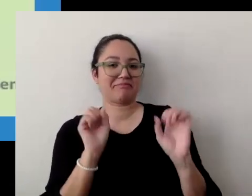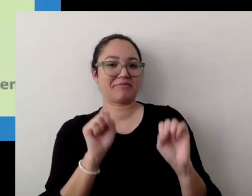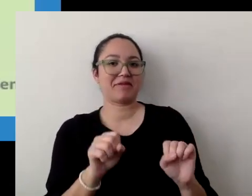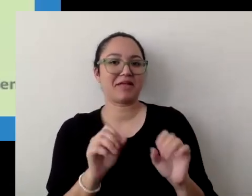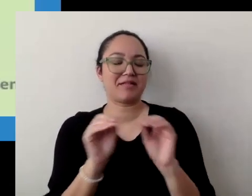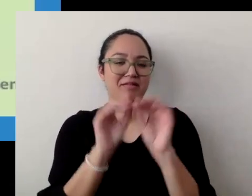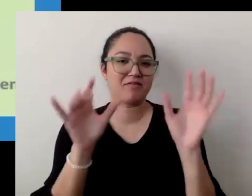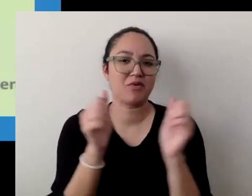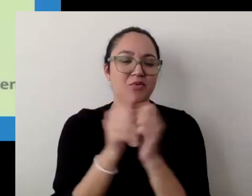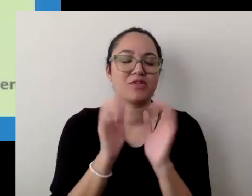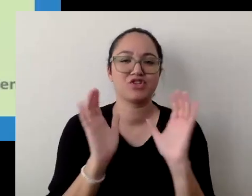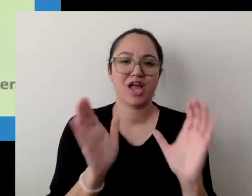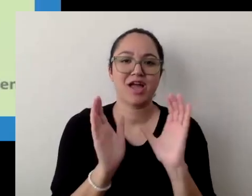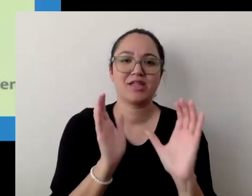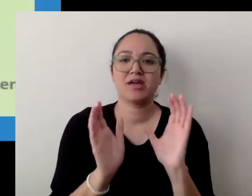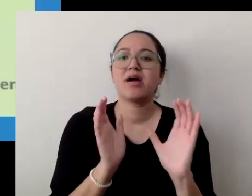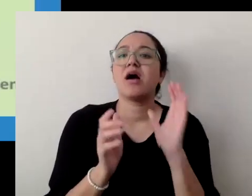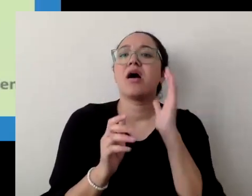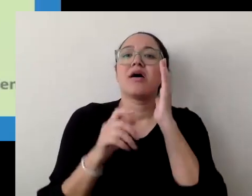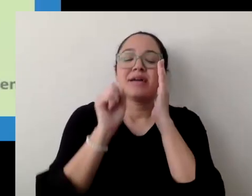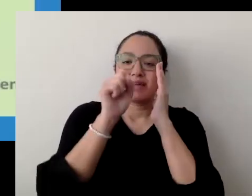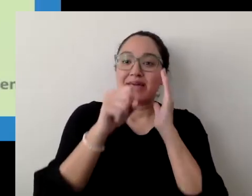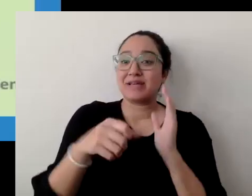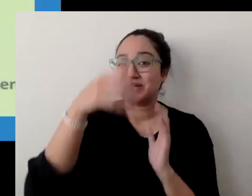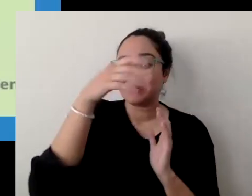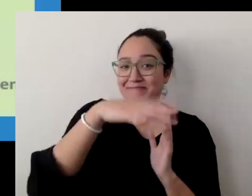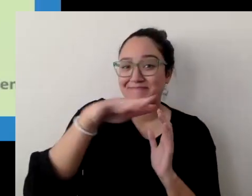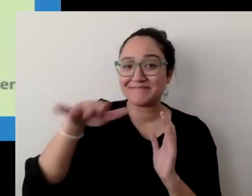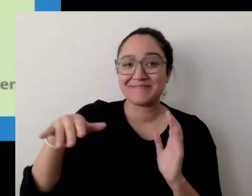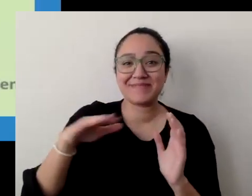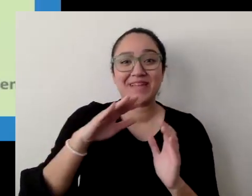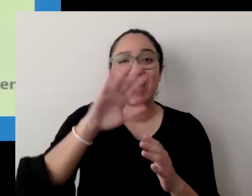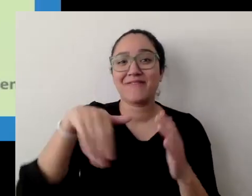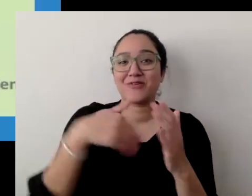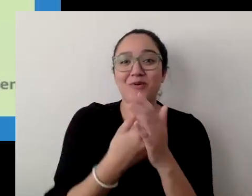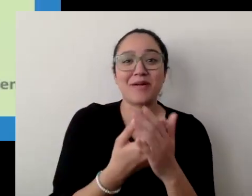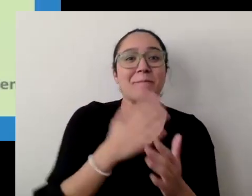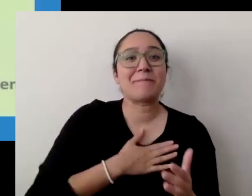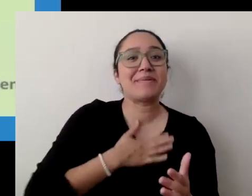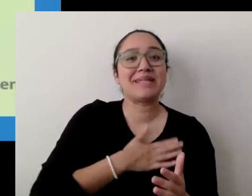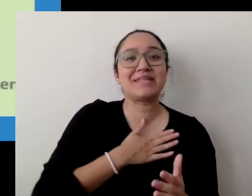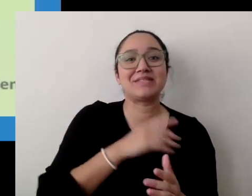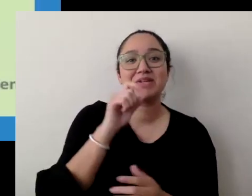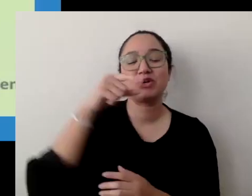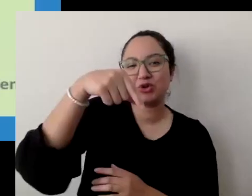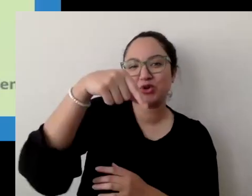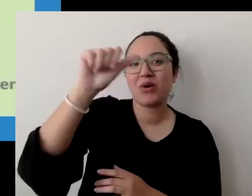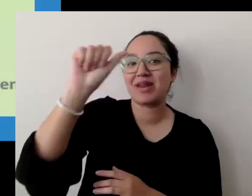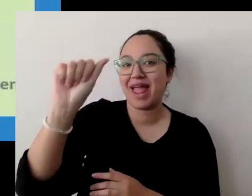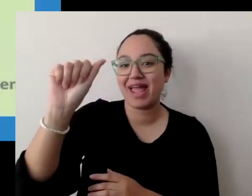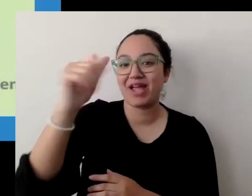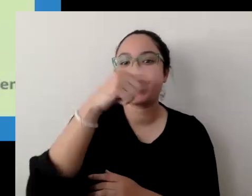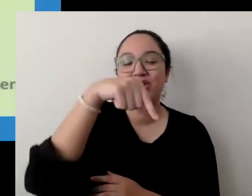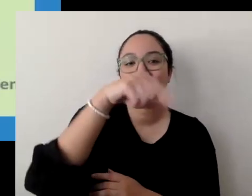chat. yes, and ladies and gentlemen, and everyone, please, questions in the Q&A. That's where I'm reading the